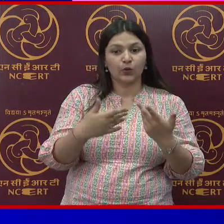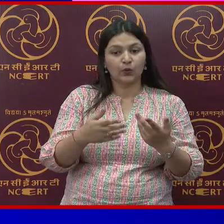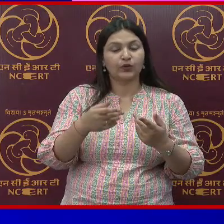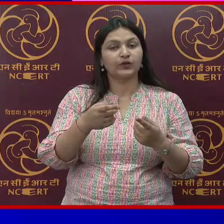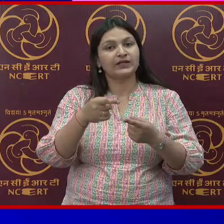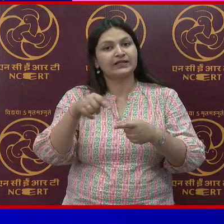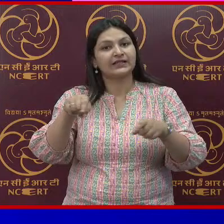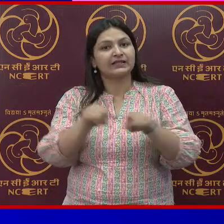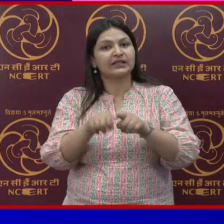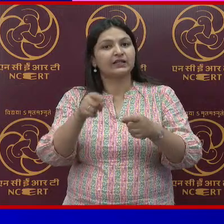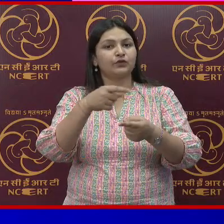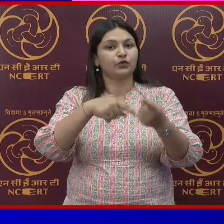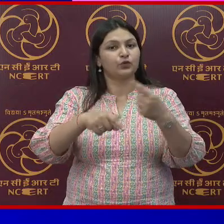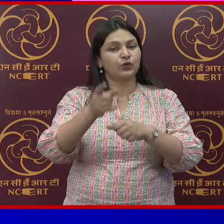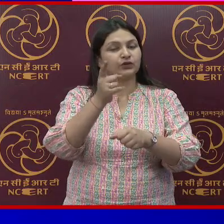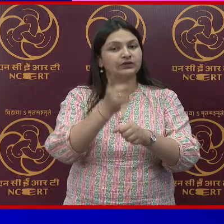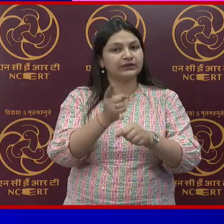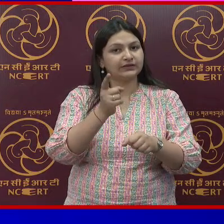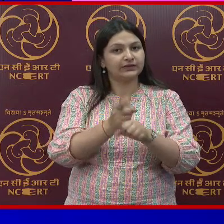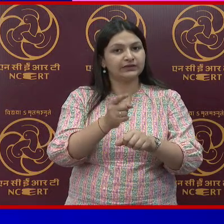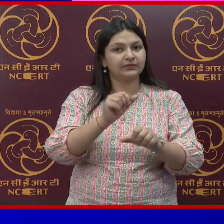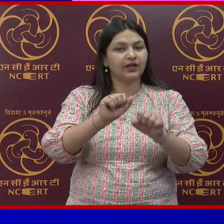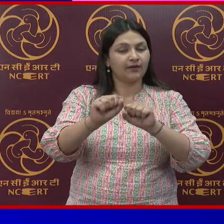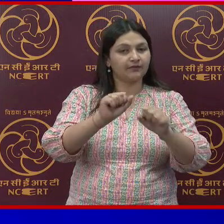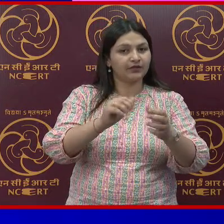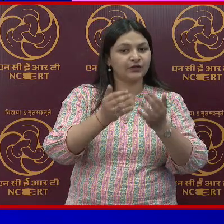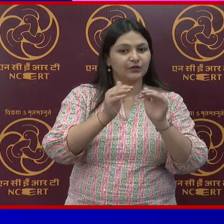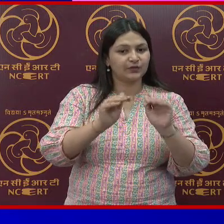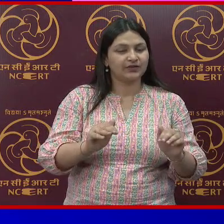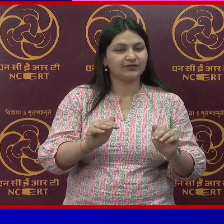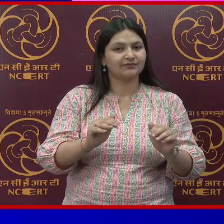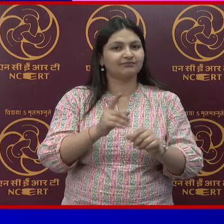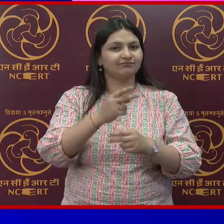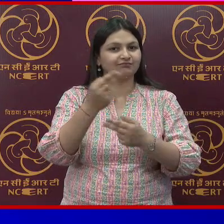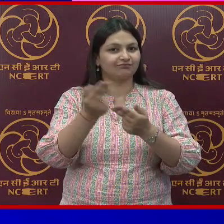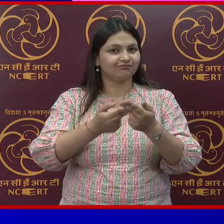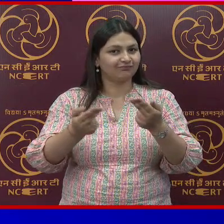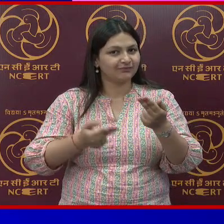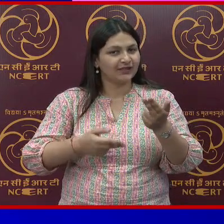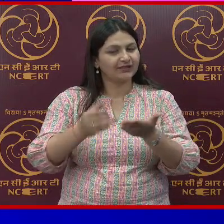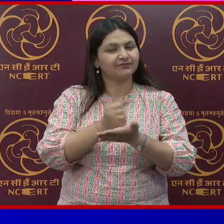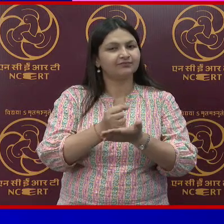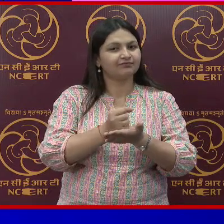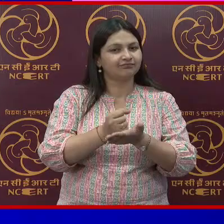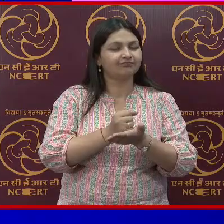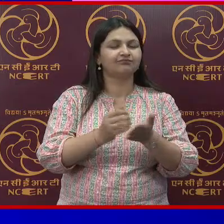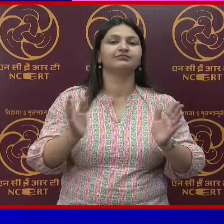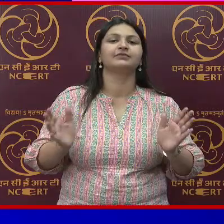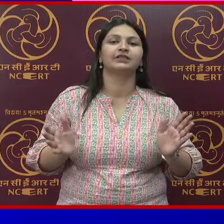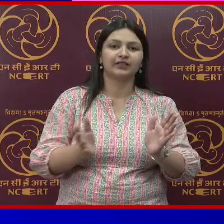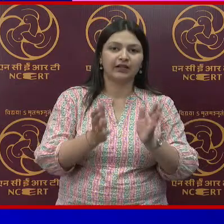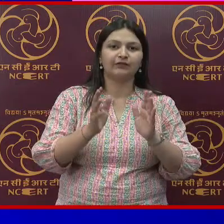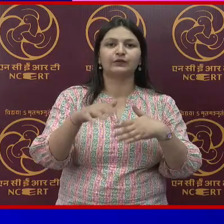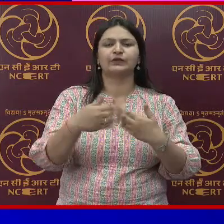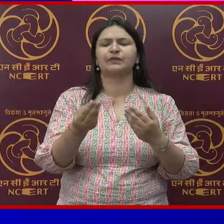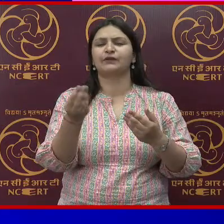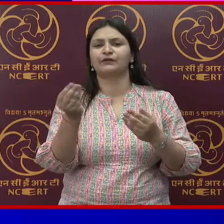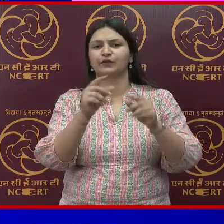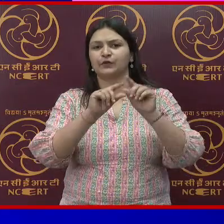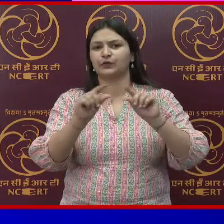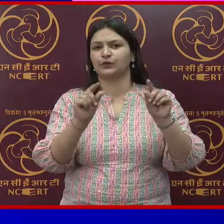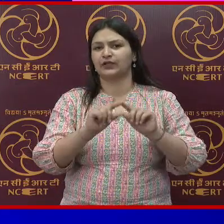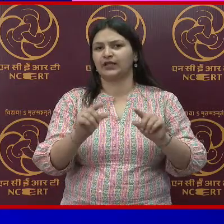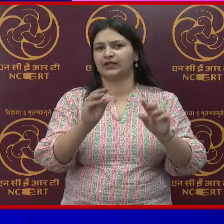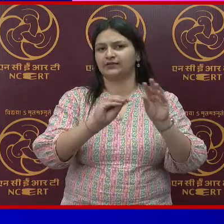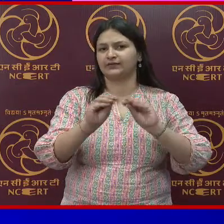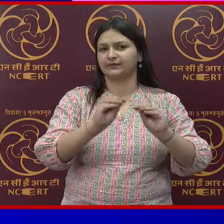child speak. And he can know different names of different creatures, and of course you can speak some lines on them. So can you speak